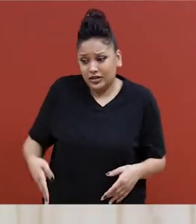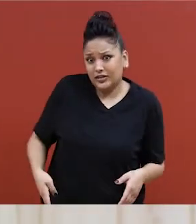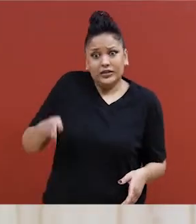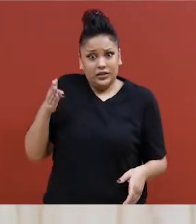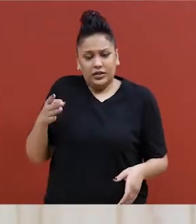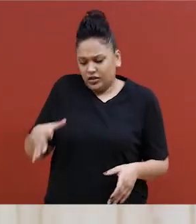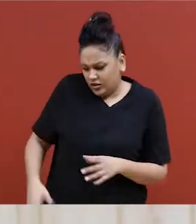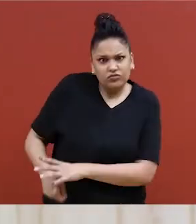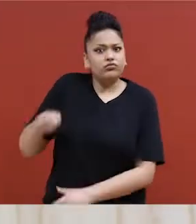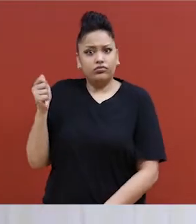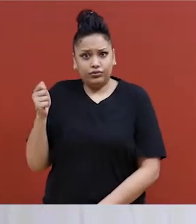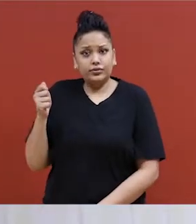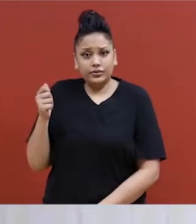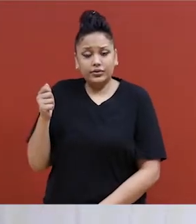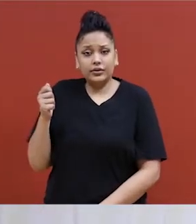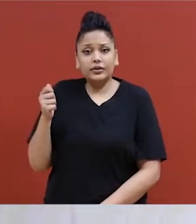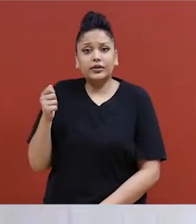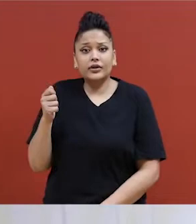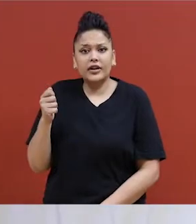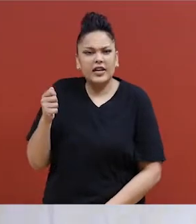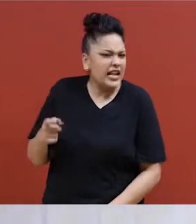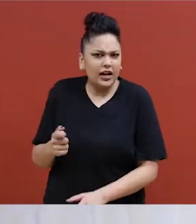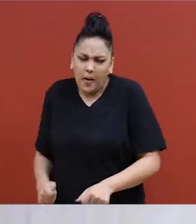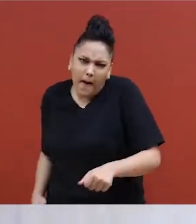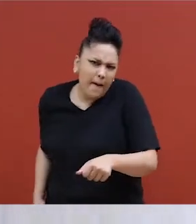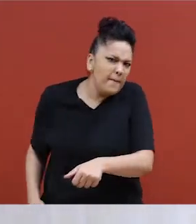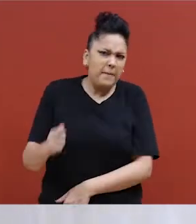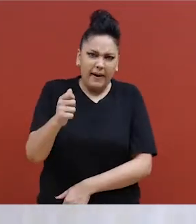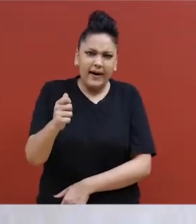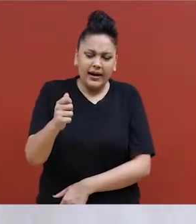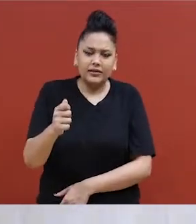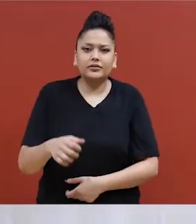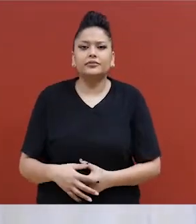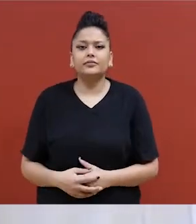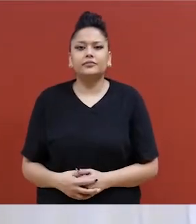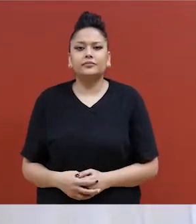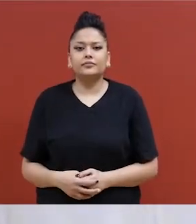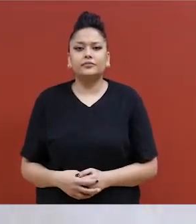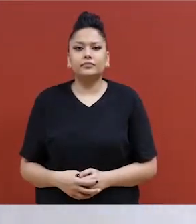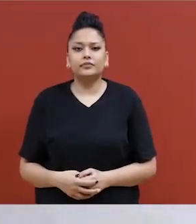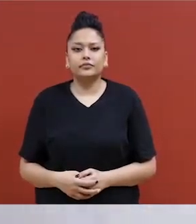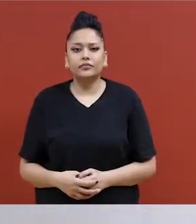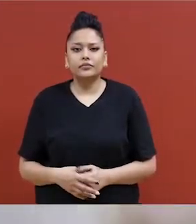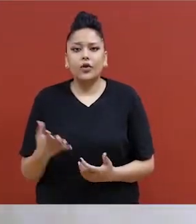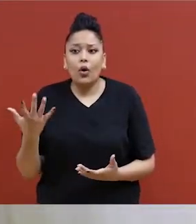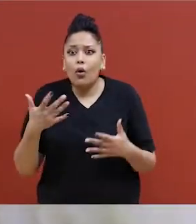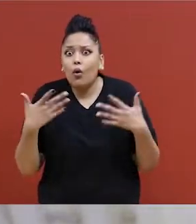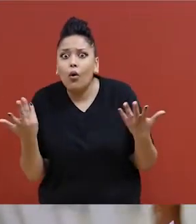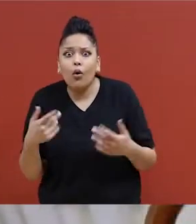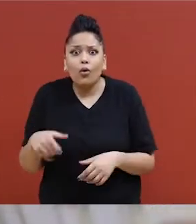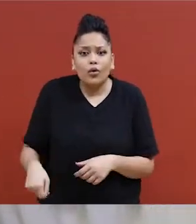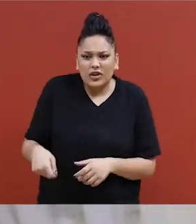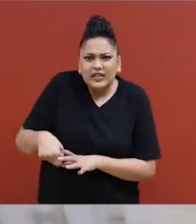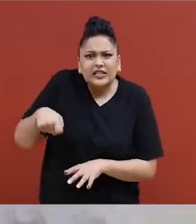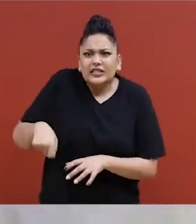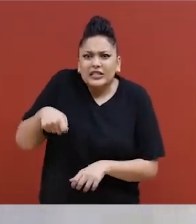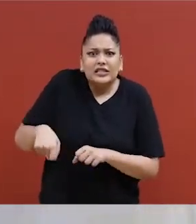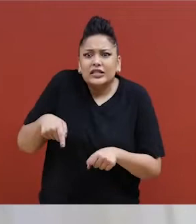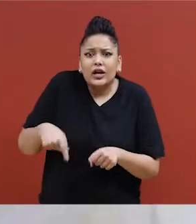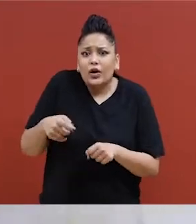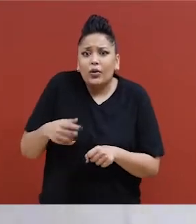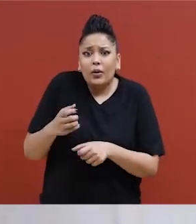chair where the arm comes out, and I might sweep it up. I might use my cane or